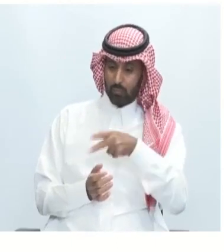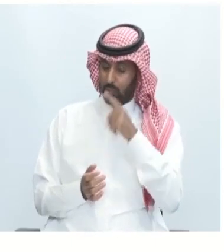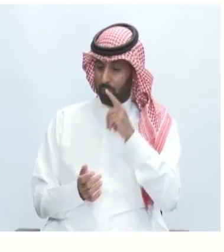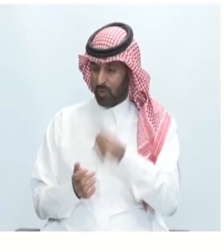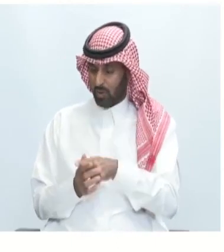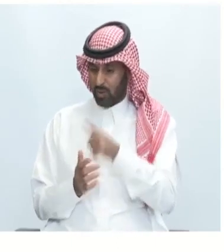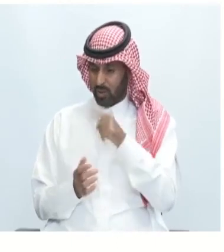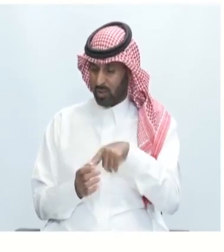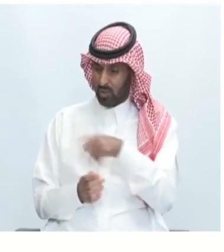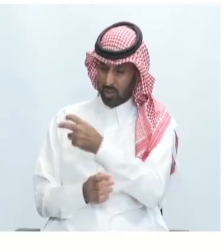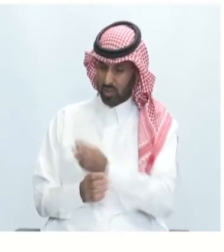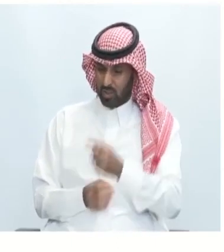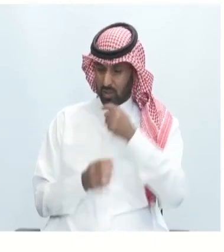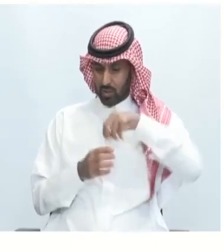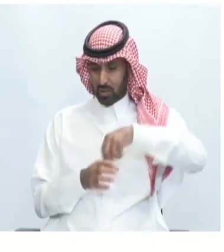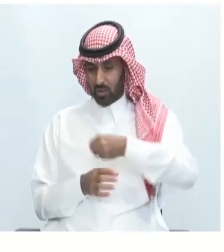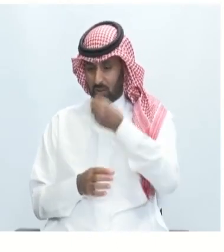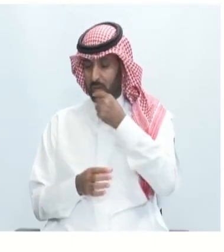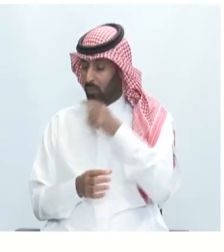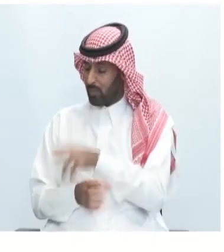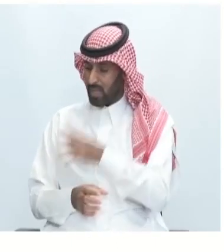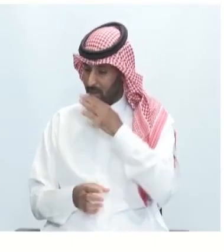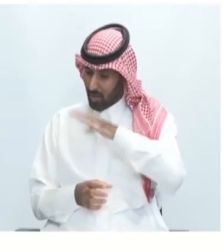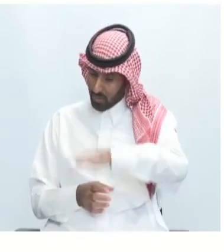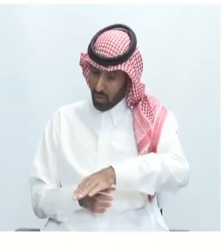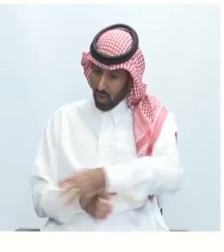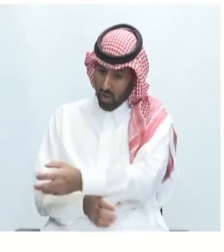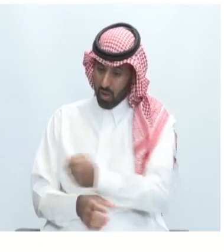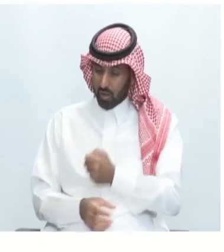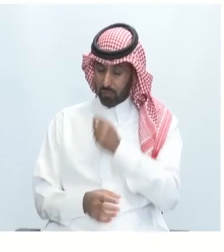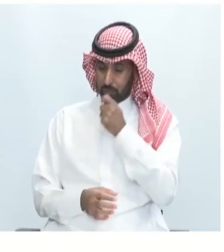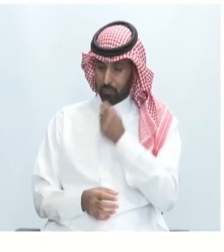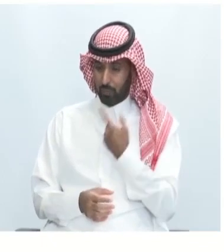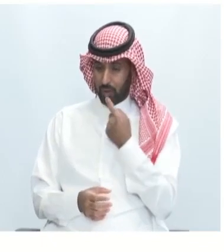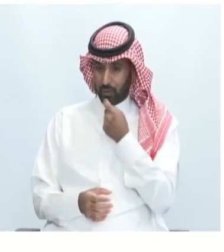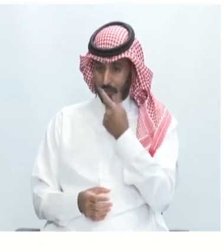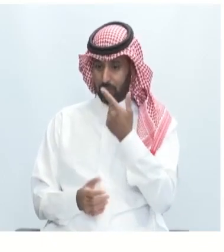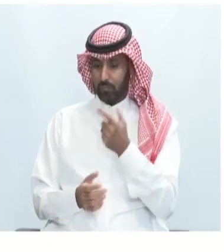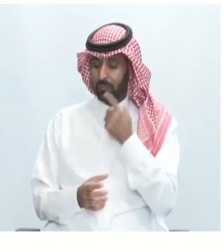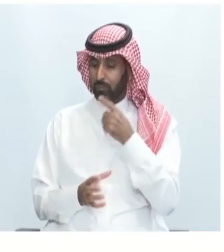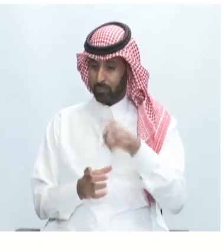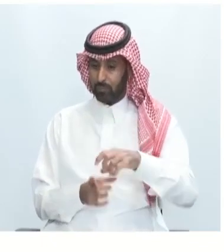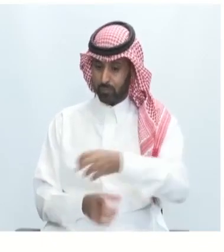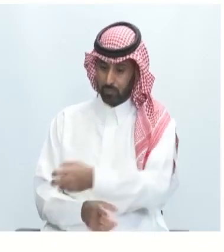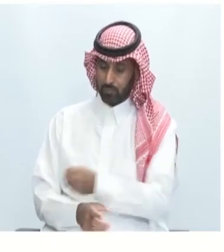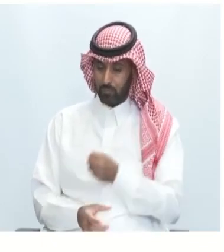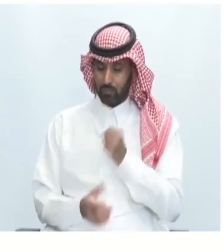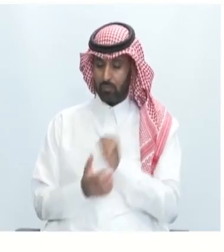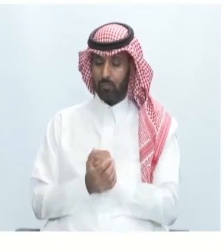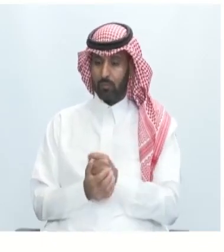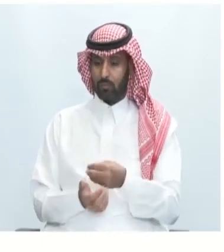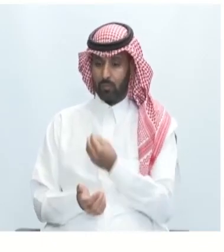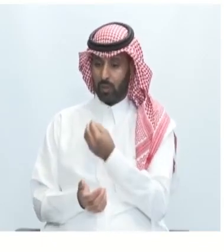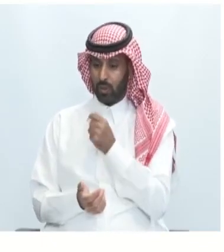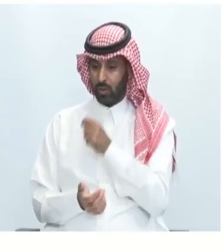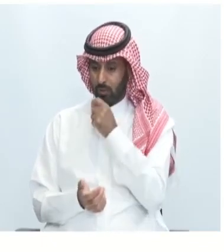guilty of stealing candy from child. Man found guilty of stealing candy from